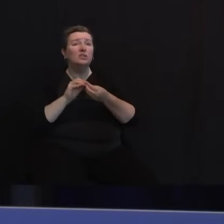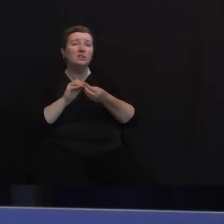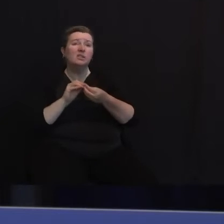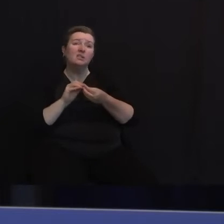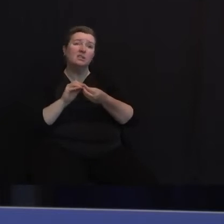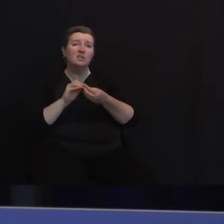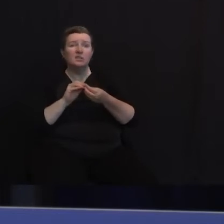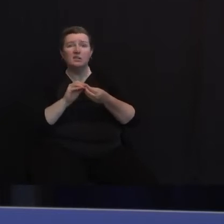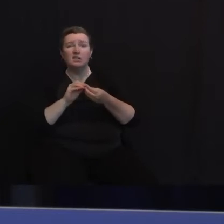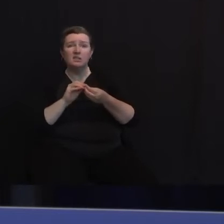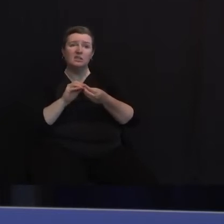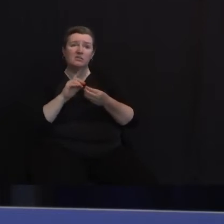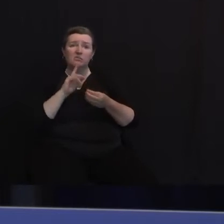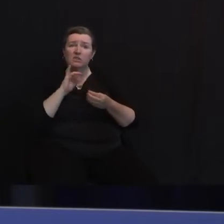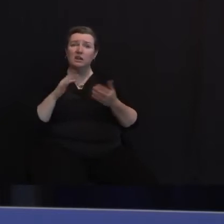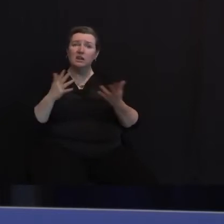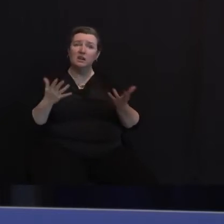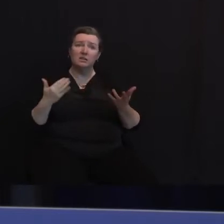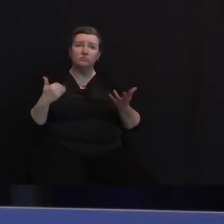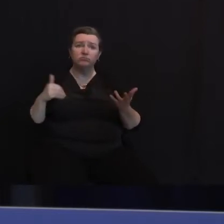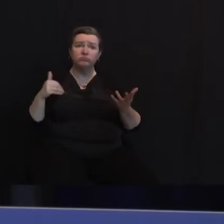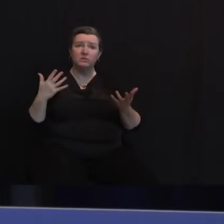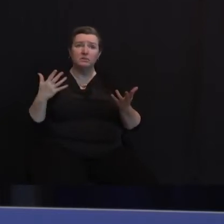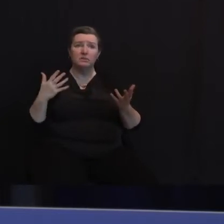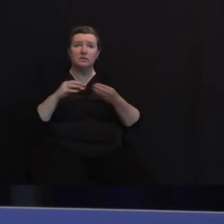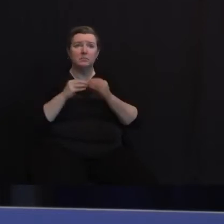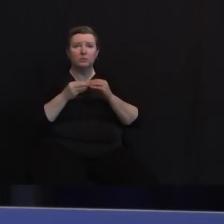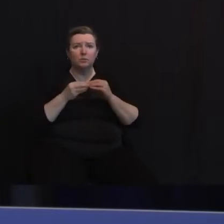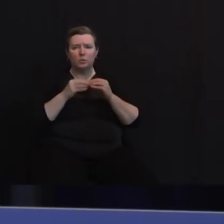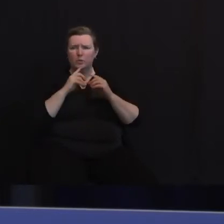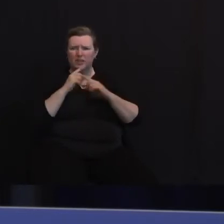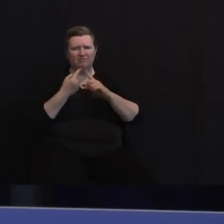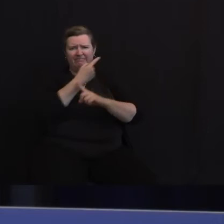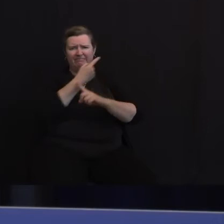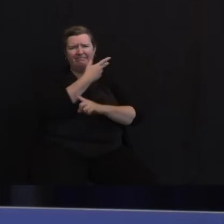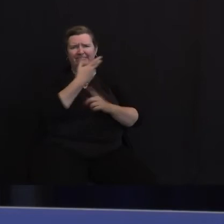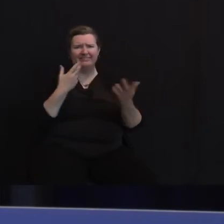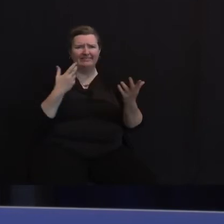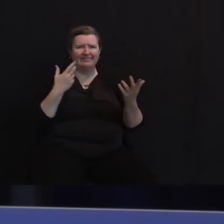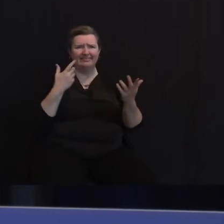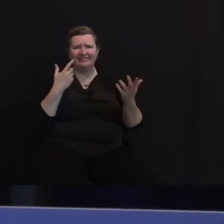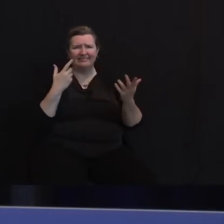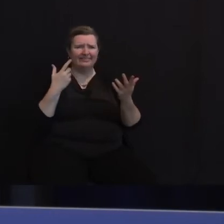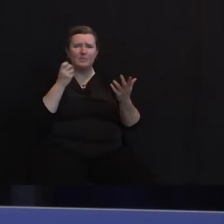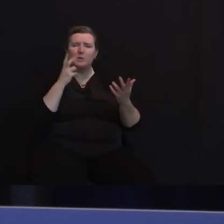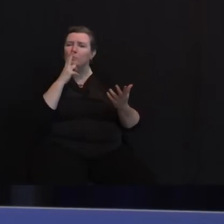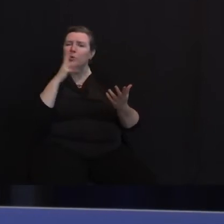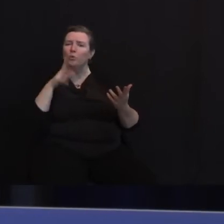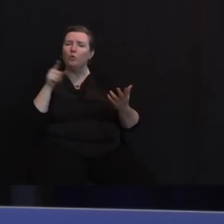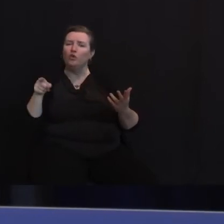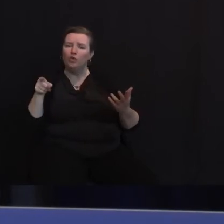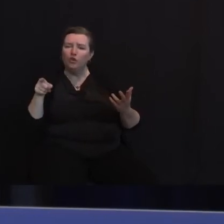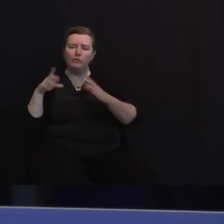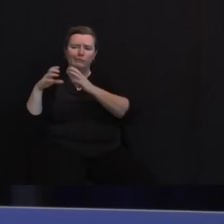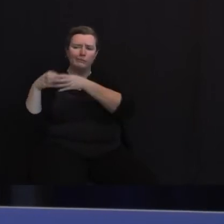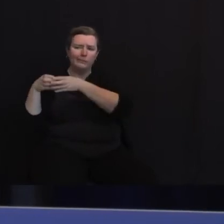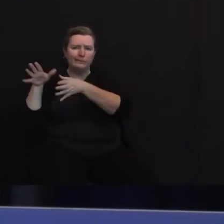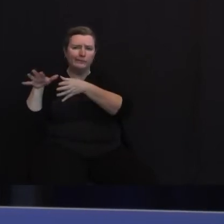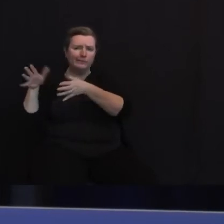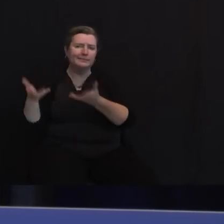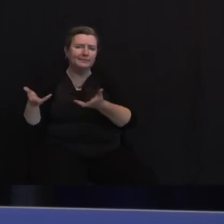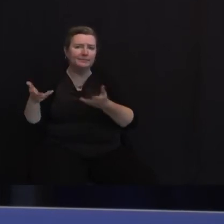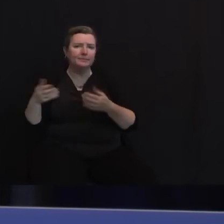smokers really skew the 16 to 64. Any comments on, beyond my comments on